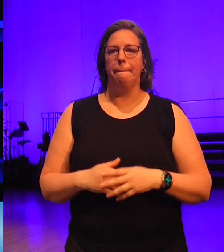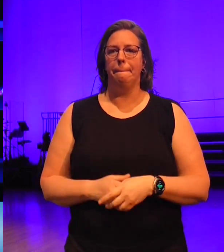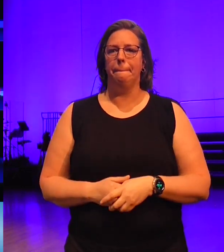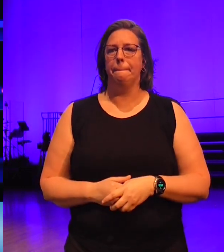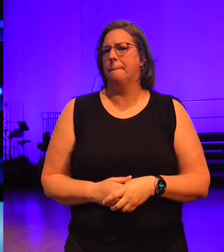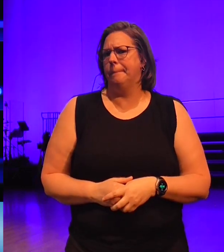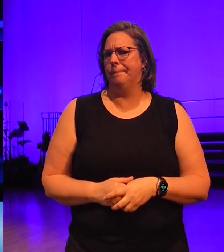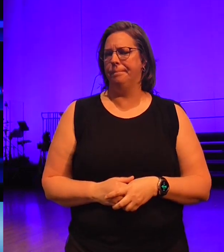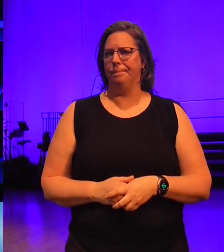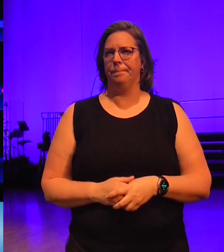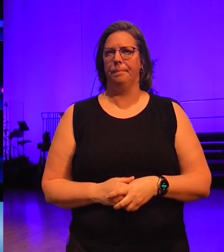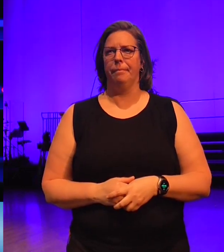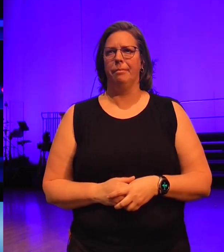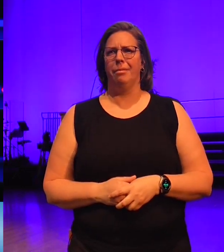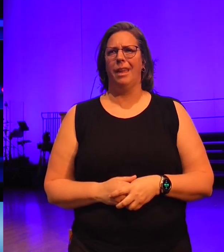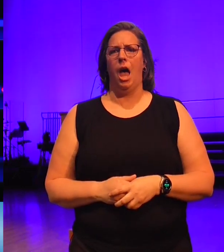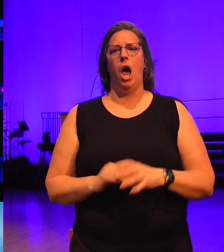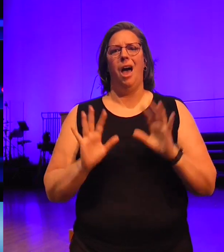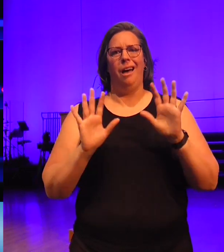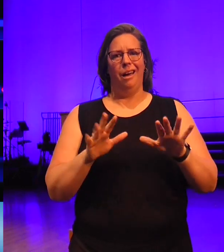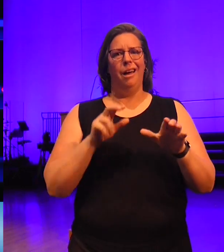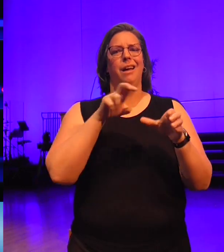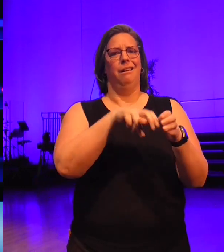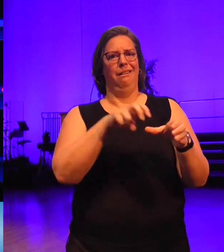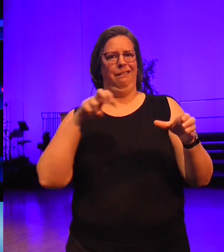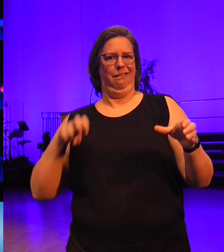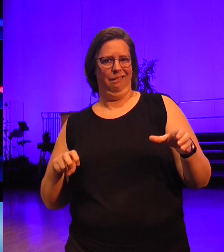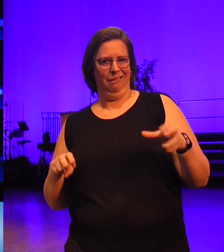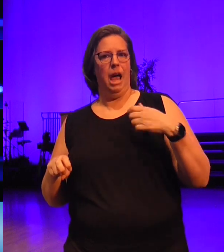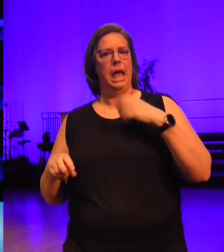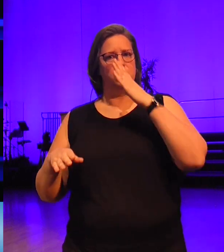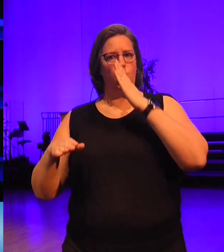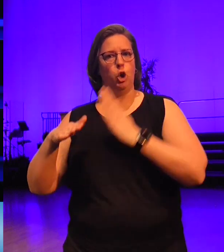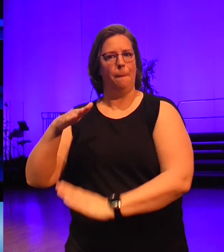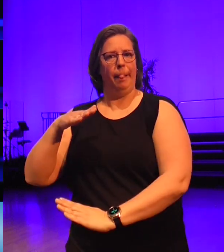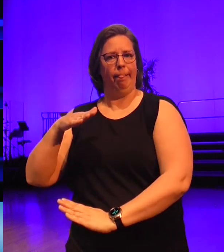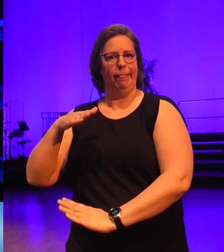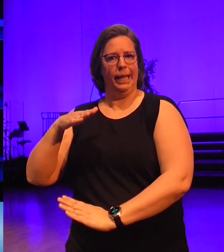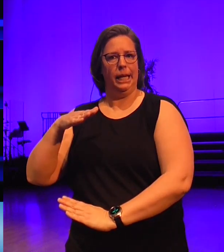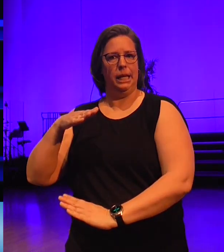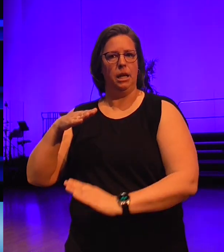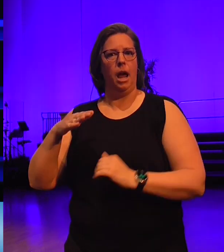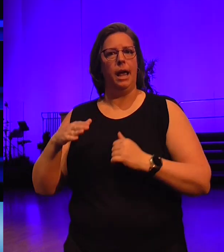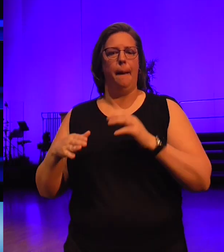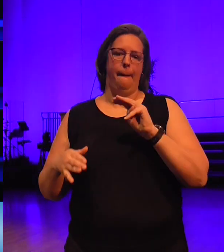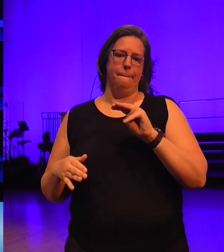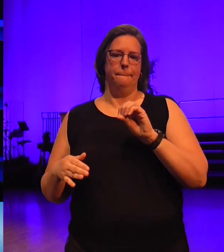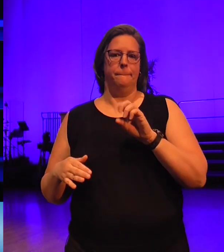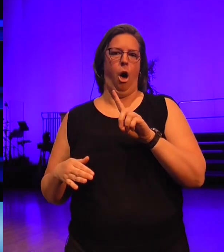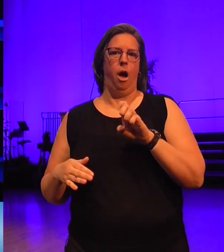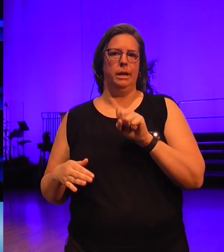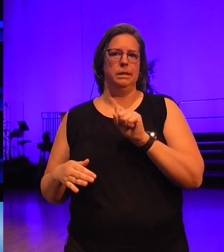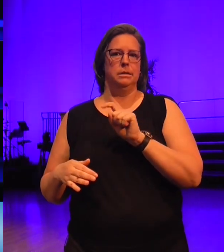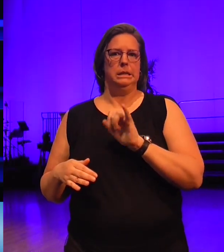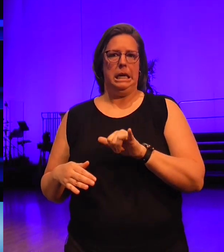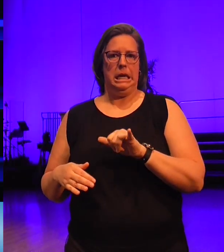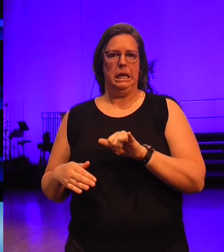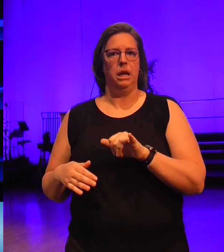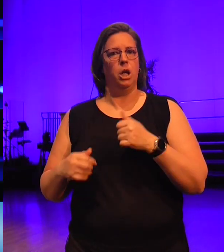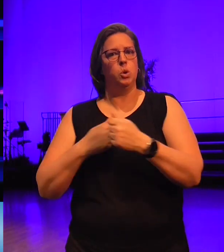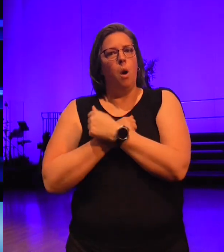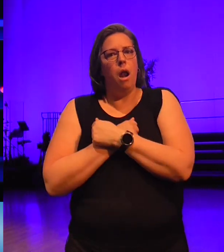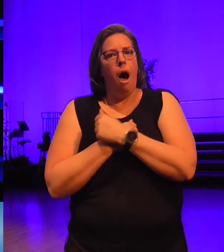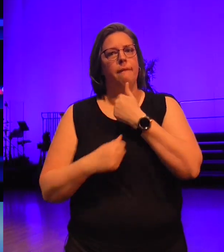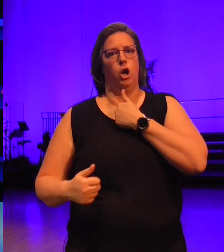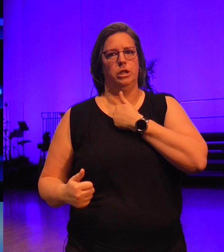And getting out of this takes humility. Getting out of this takes modesty. To love ourselves as we are, to be enough